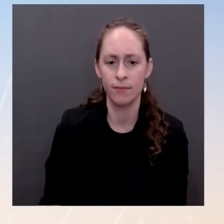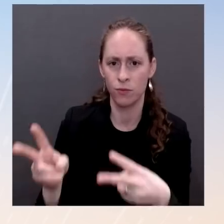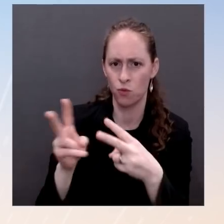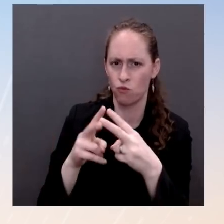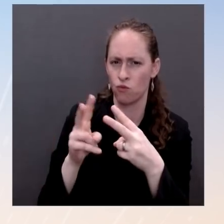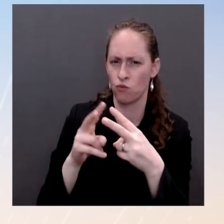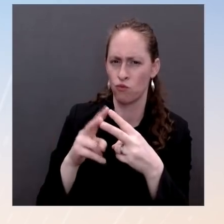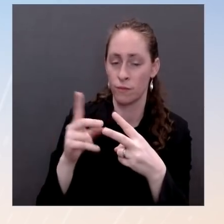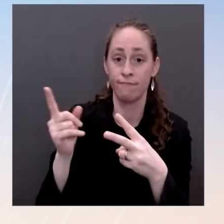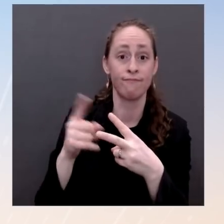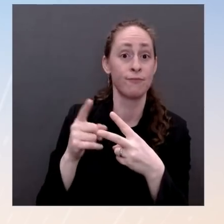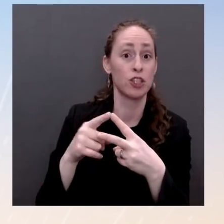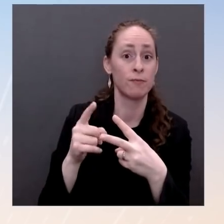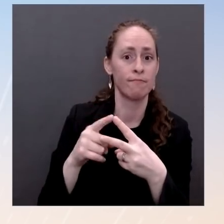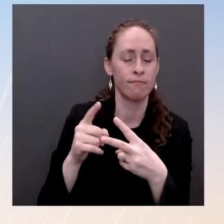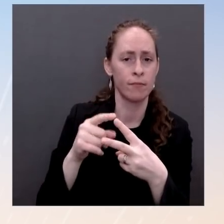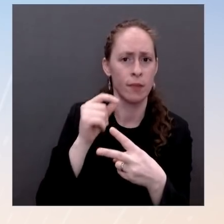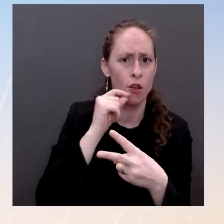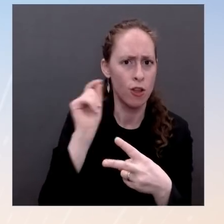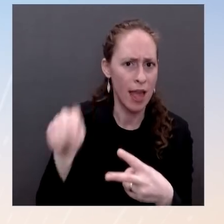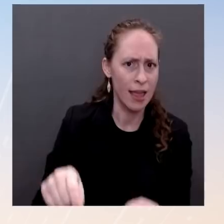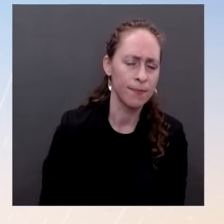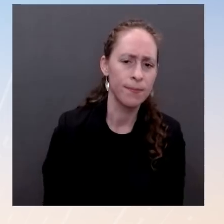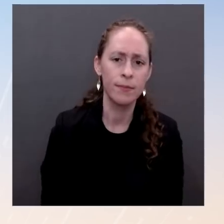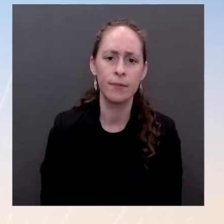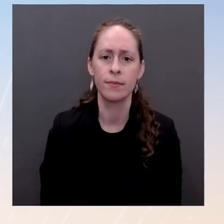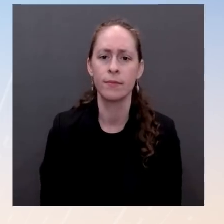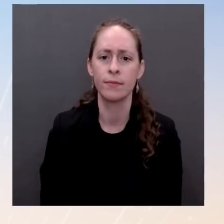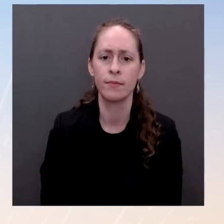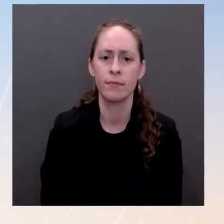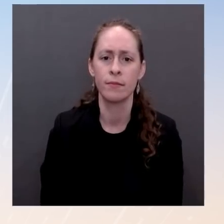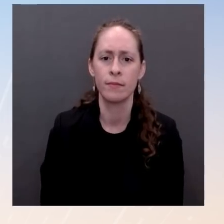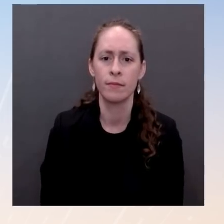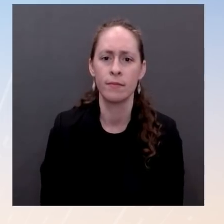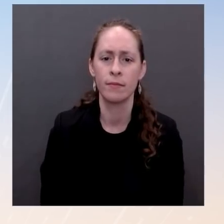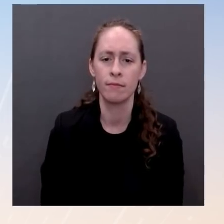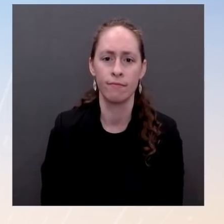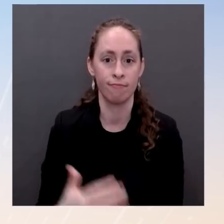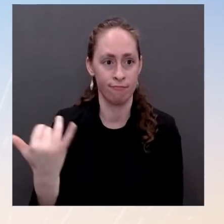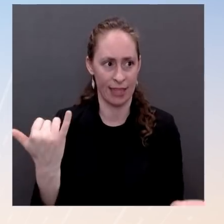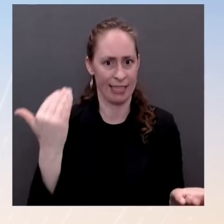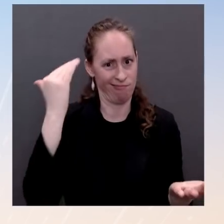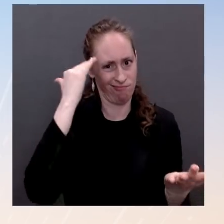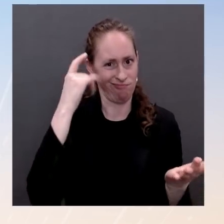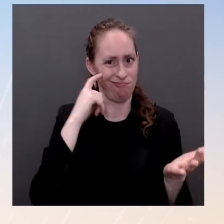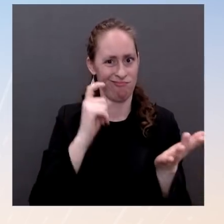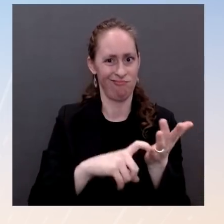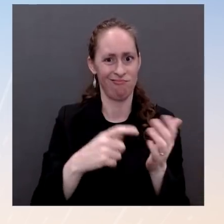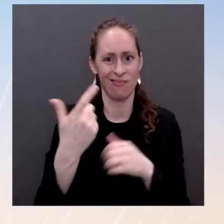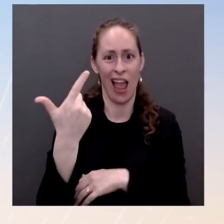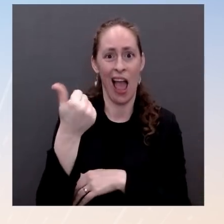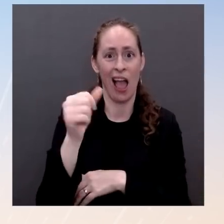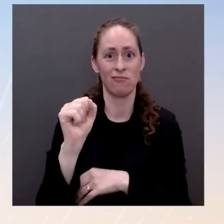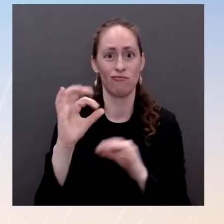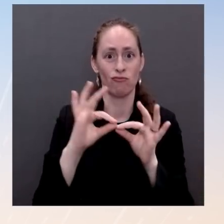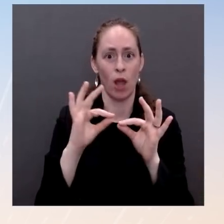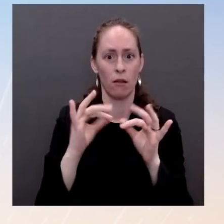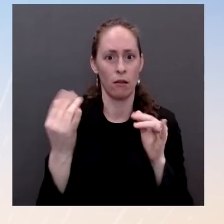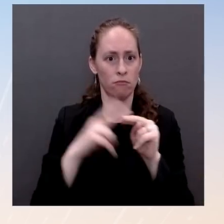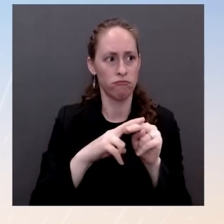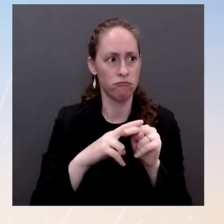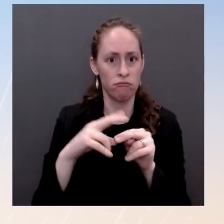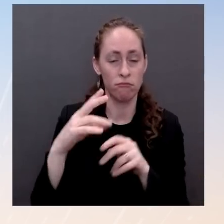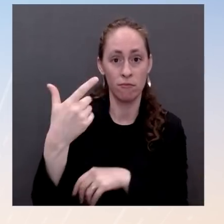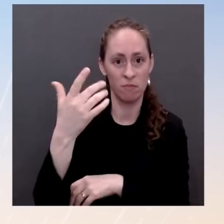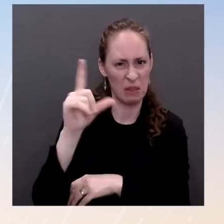prices are up 20 cents a gallon over the last 30 days on average. Is the president saying that if people